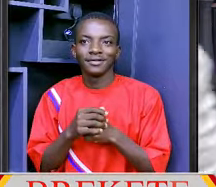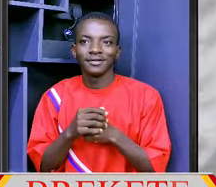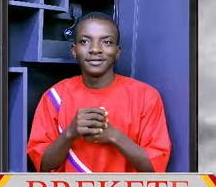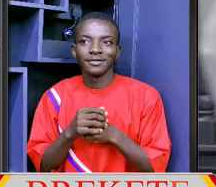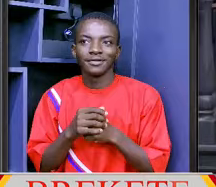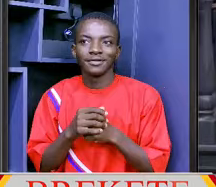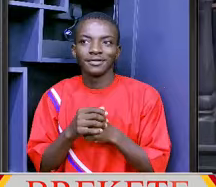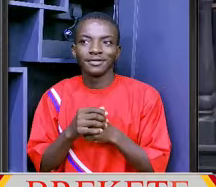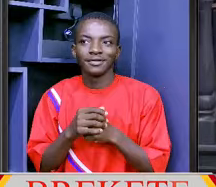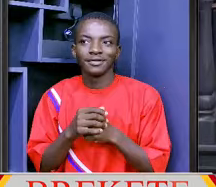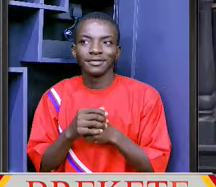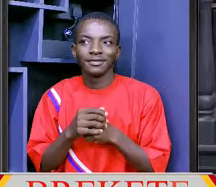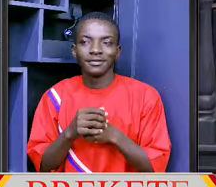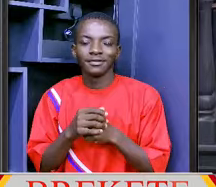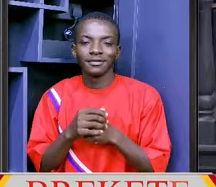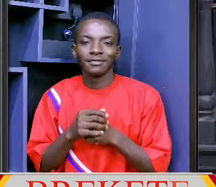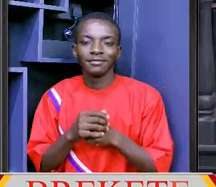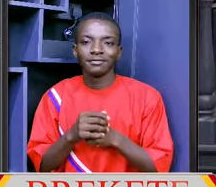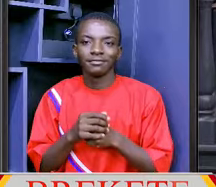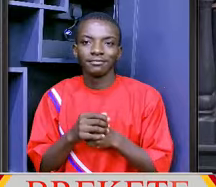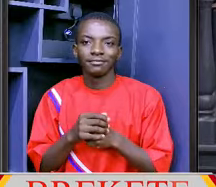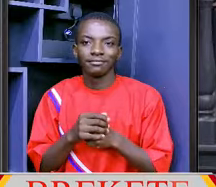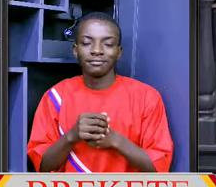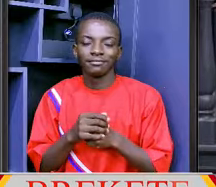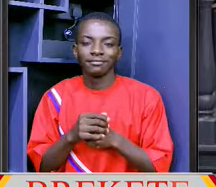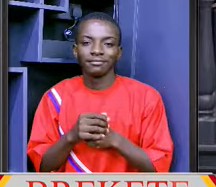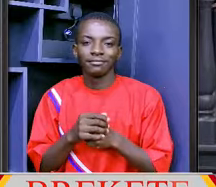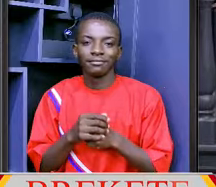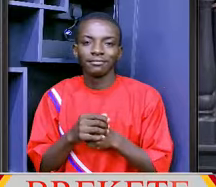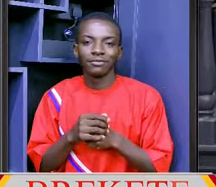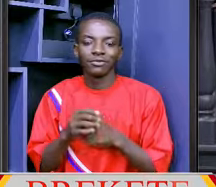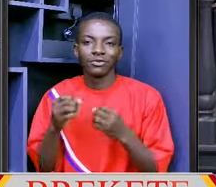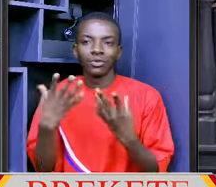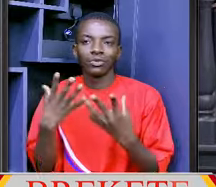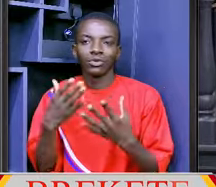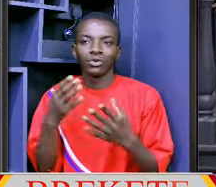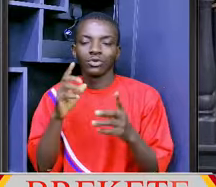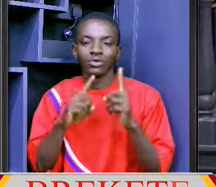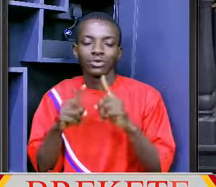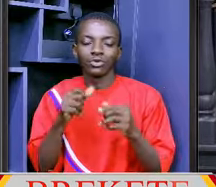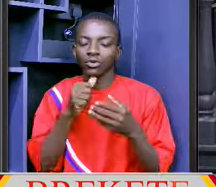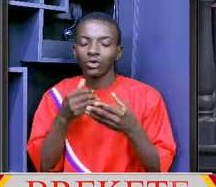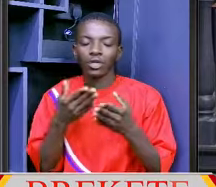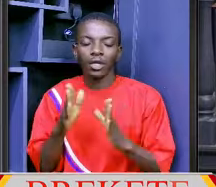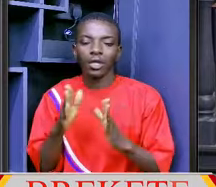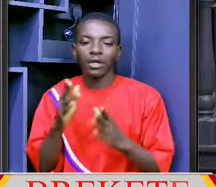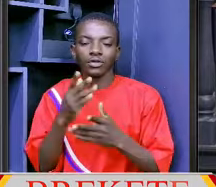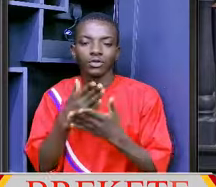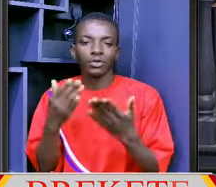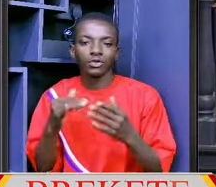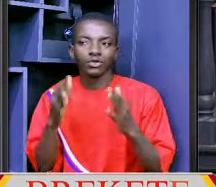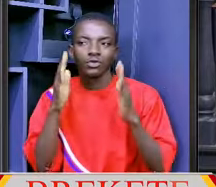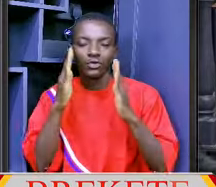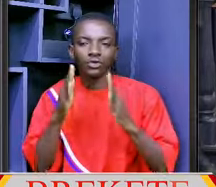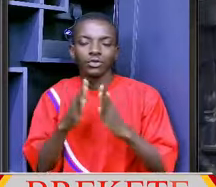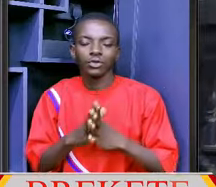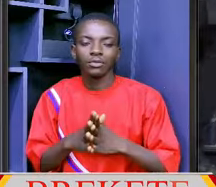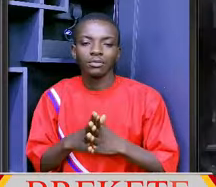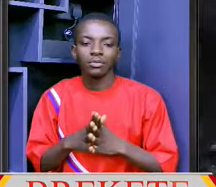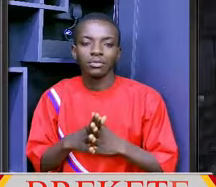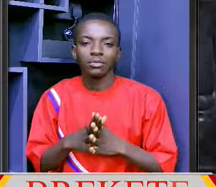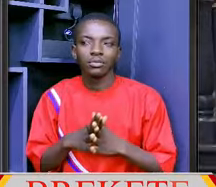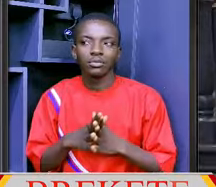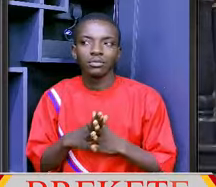They go. Be strong. Too much cry, not the good. You know they are allow best in focus. More thing you